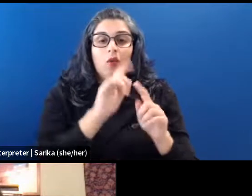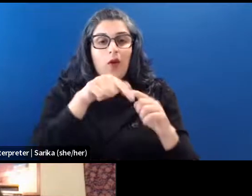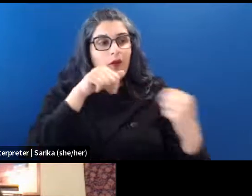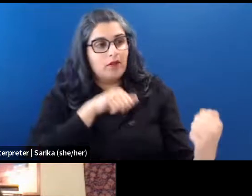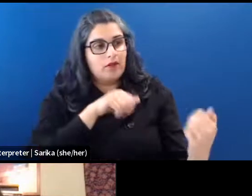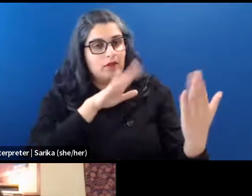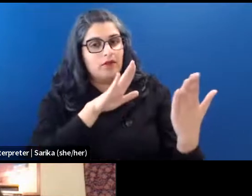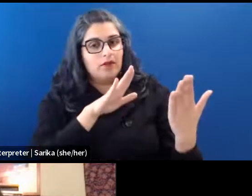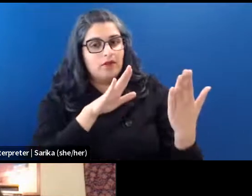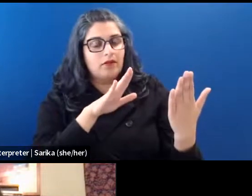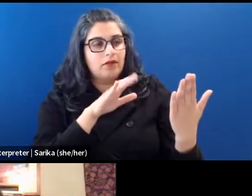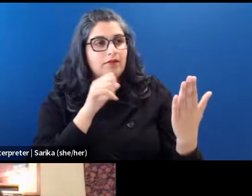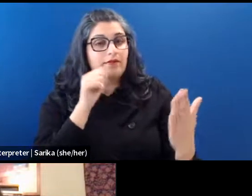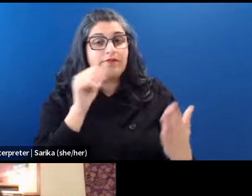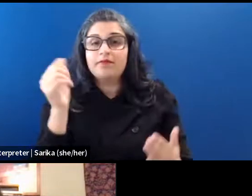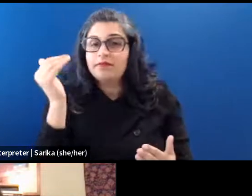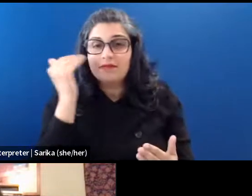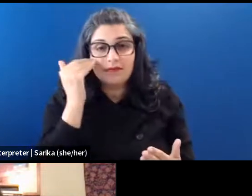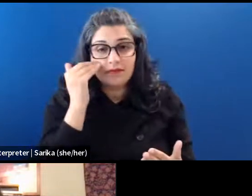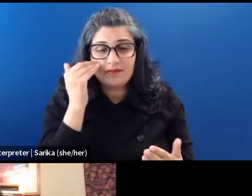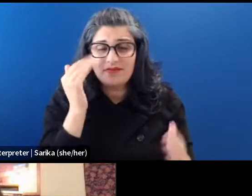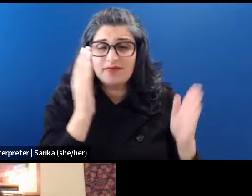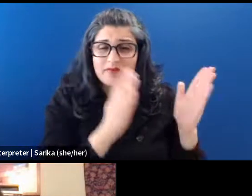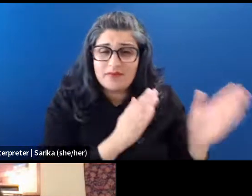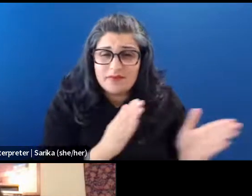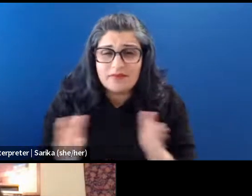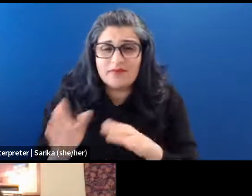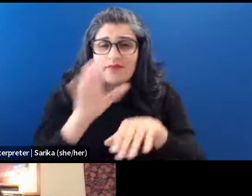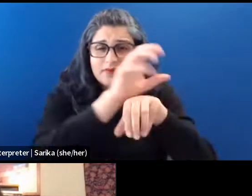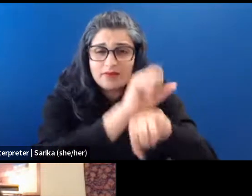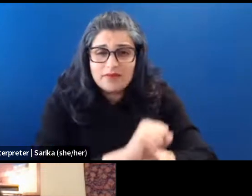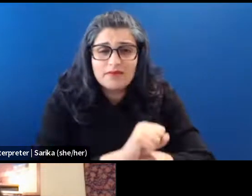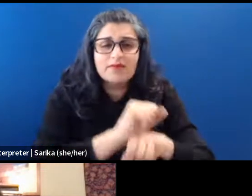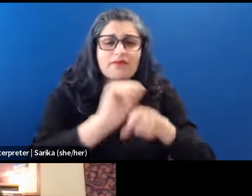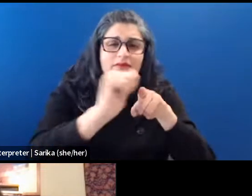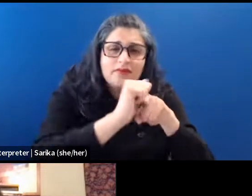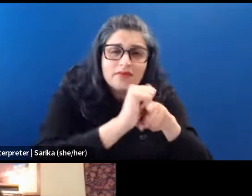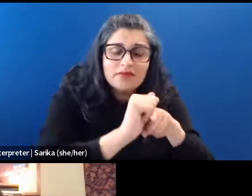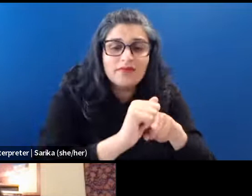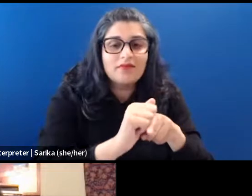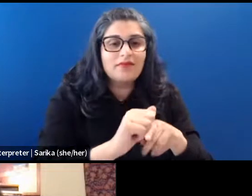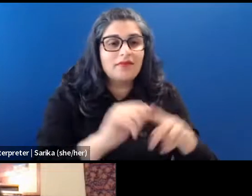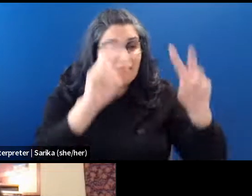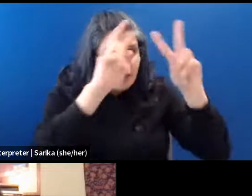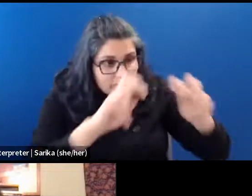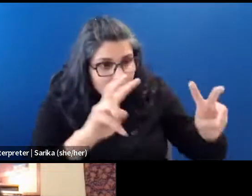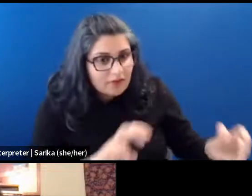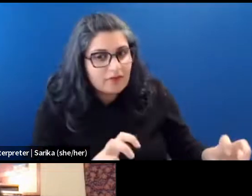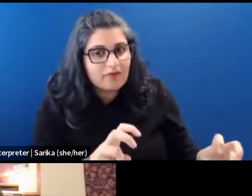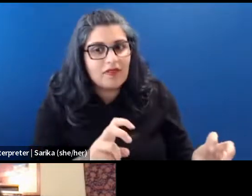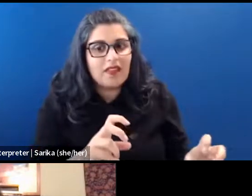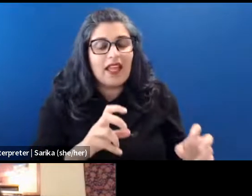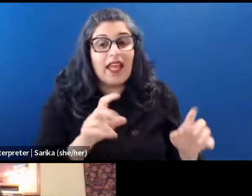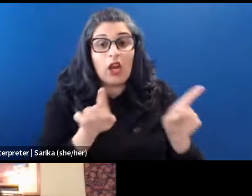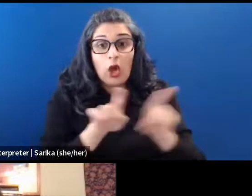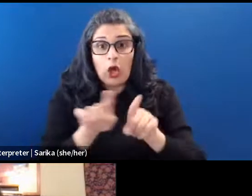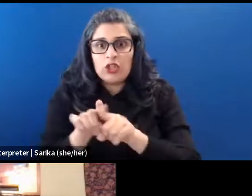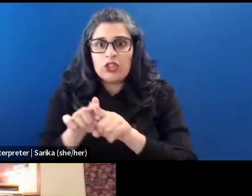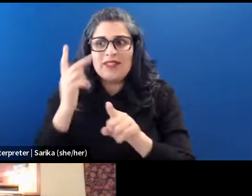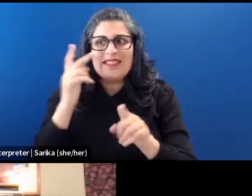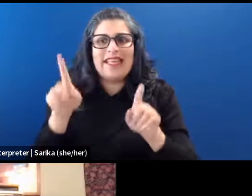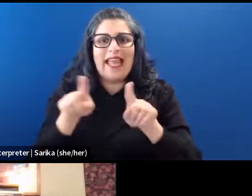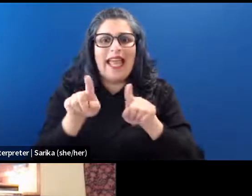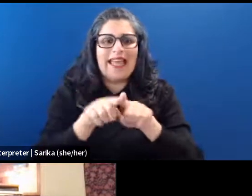sometimes unconscious habits and patterns and conditioning and really see them, but also see them for